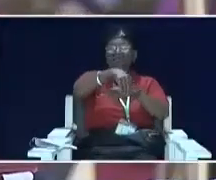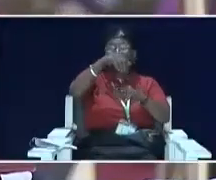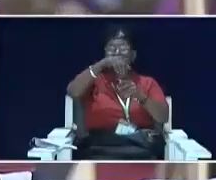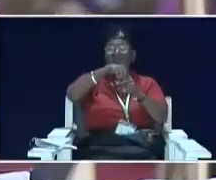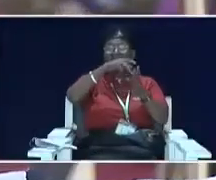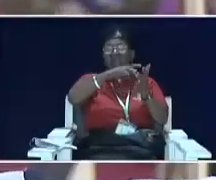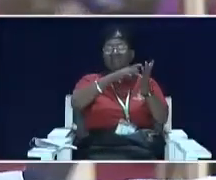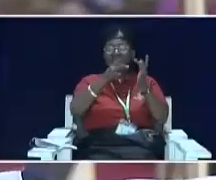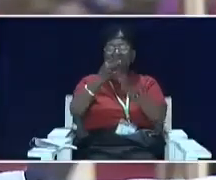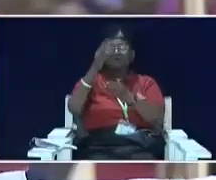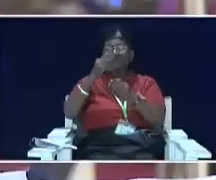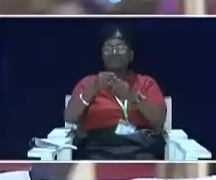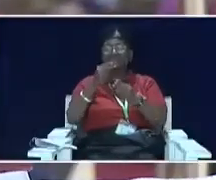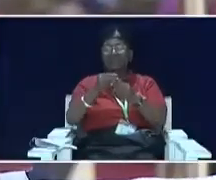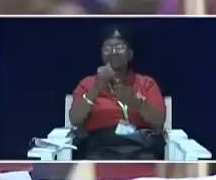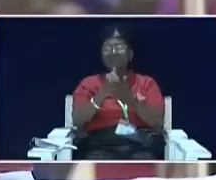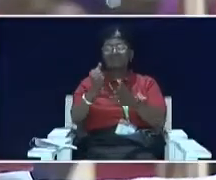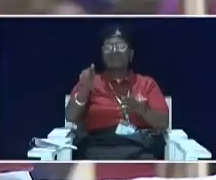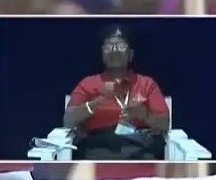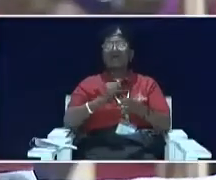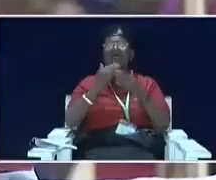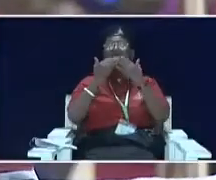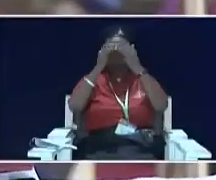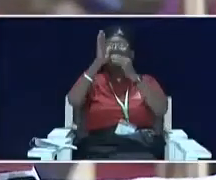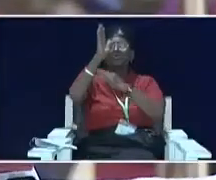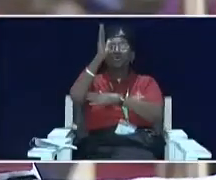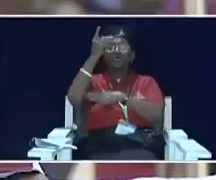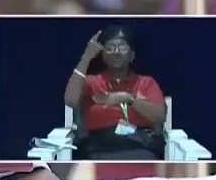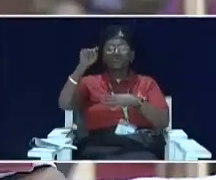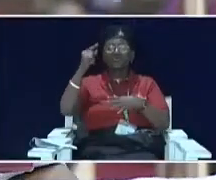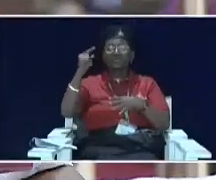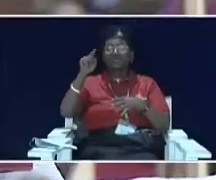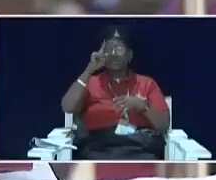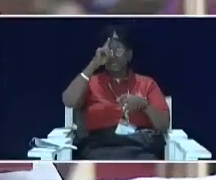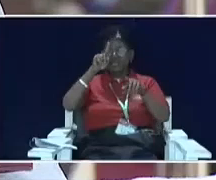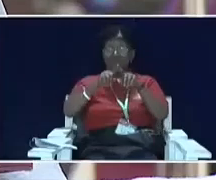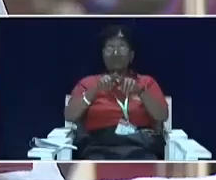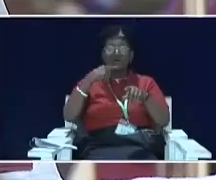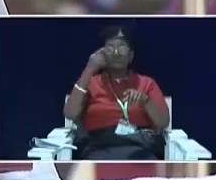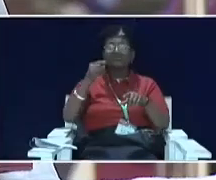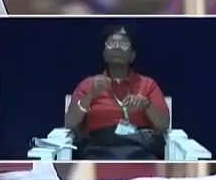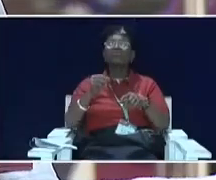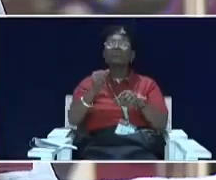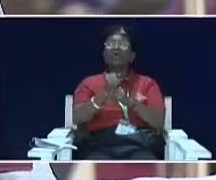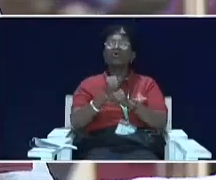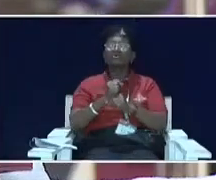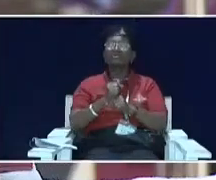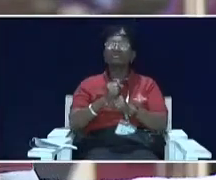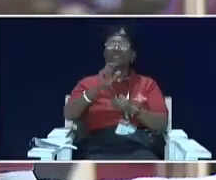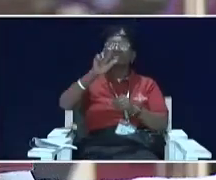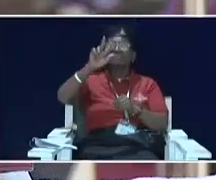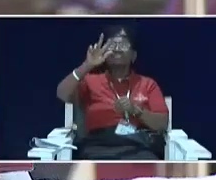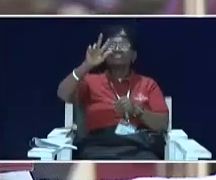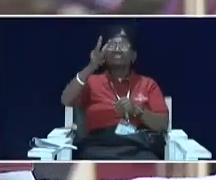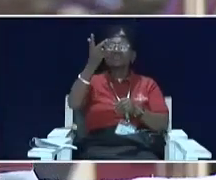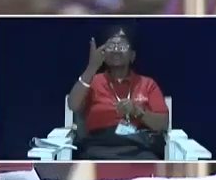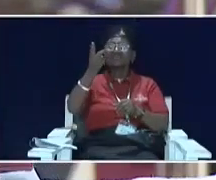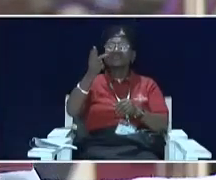I thank God for the brother who got triple promotion.